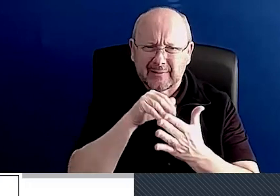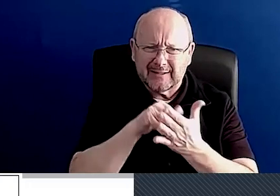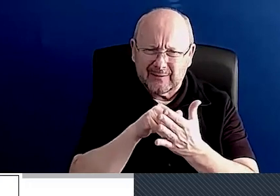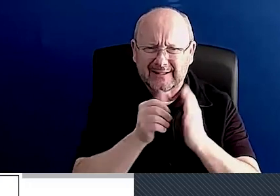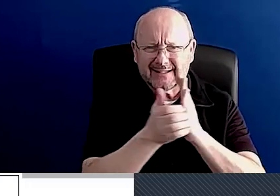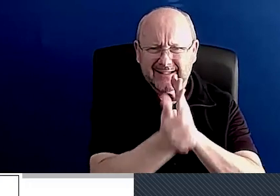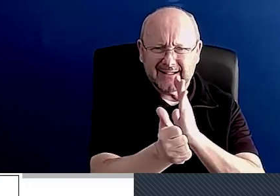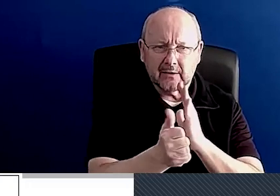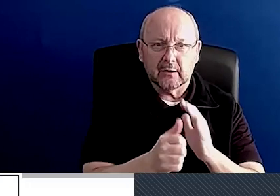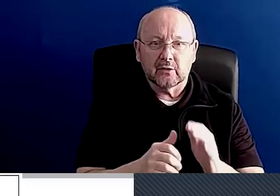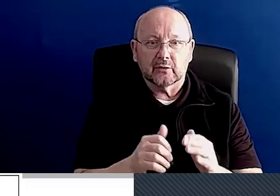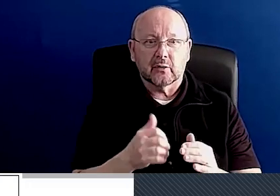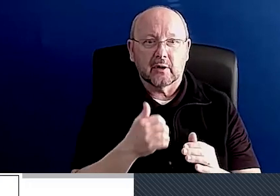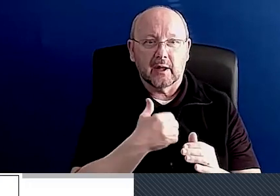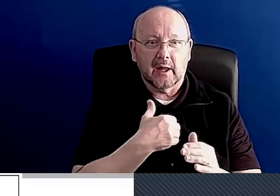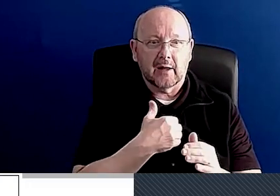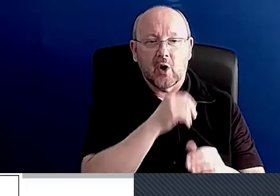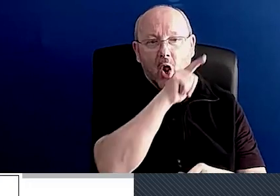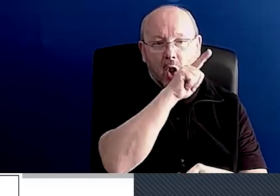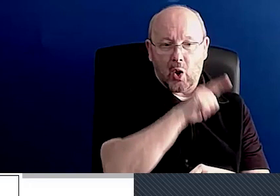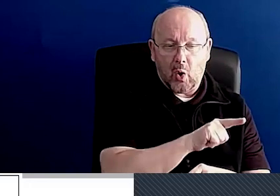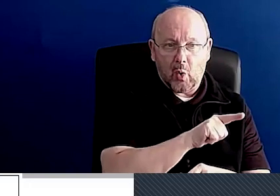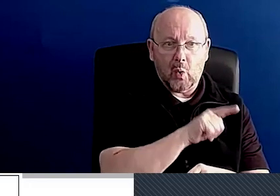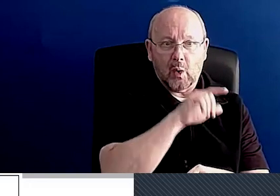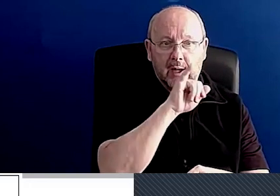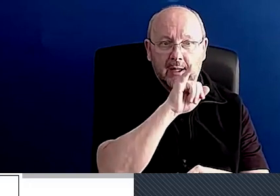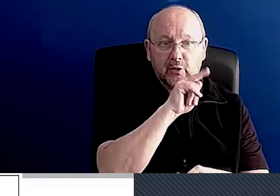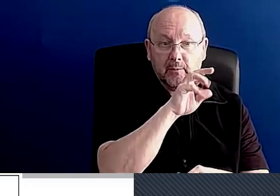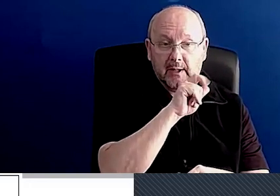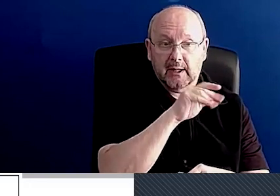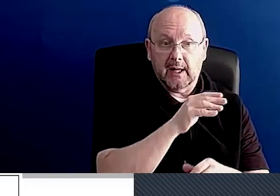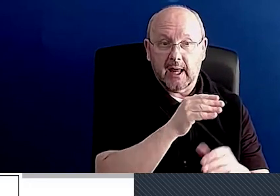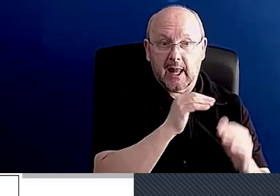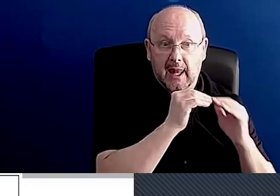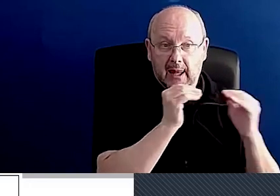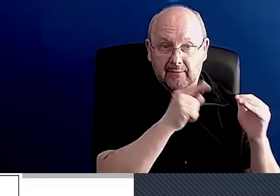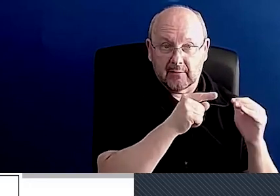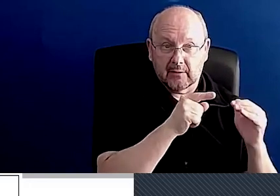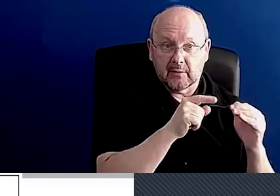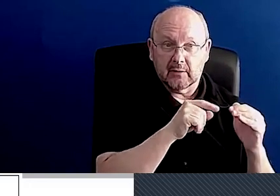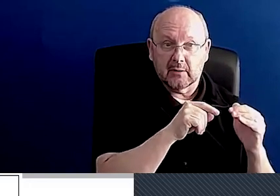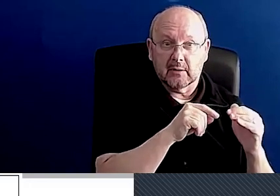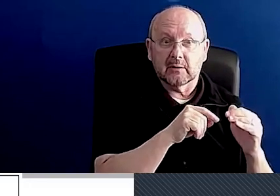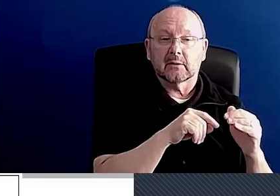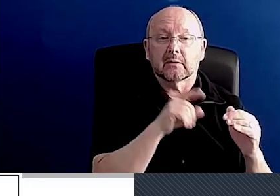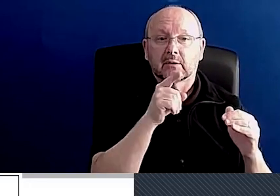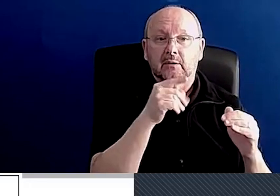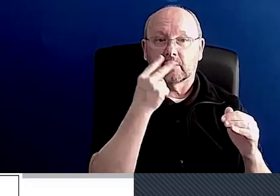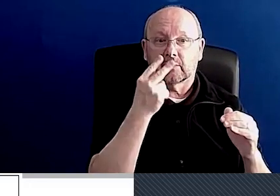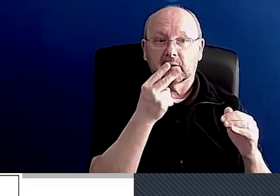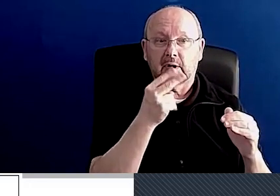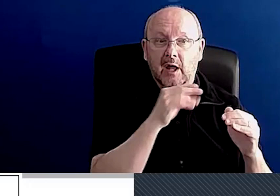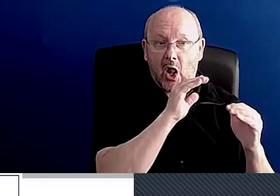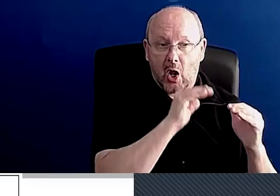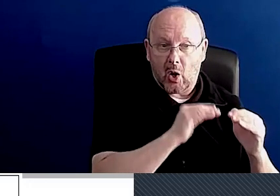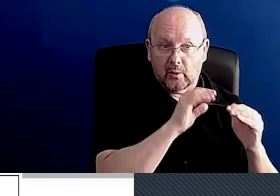beforehand. So they created the low intermediate level. And in there, you see across the top, we have 4 different levels: low